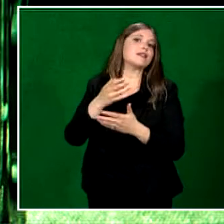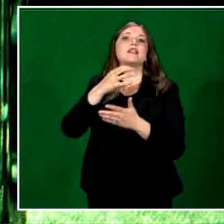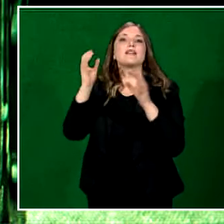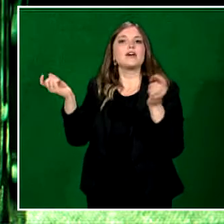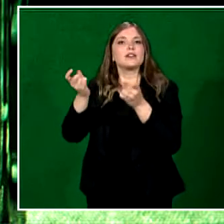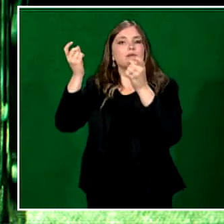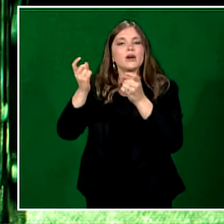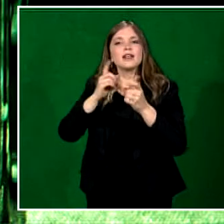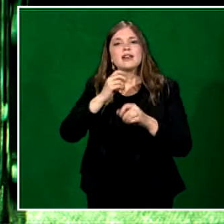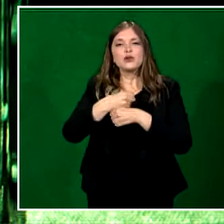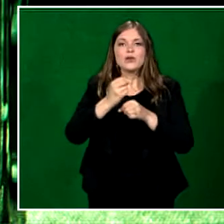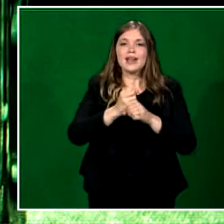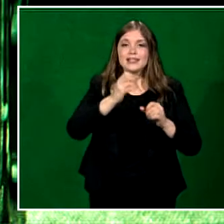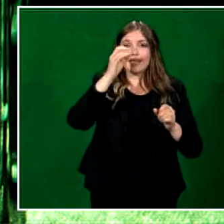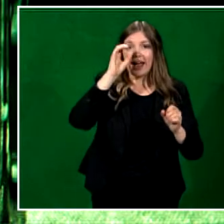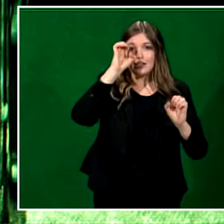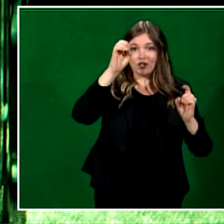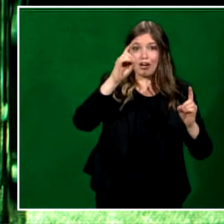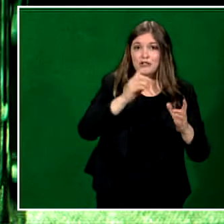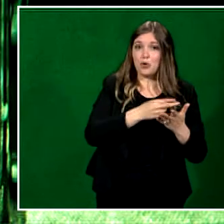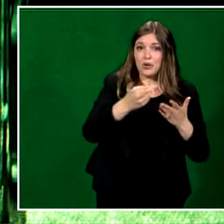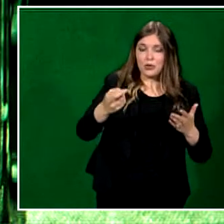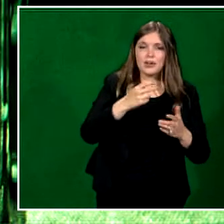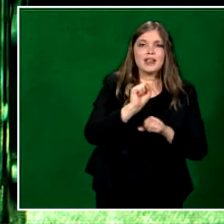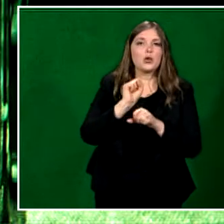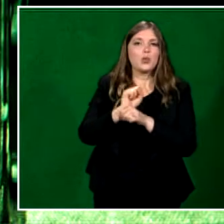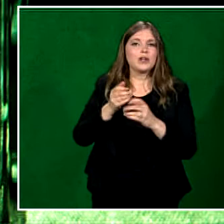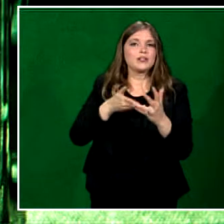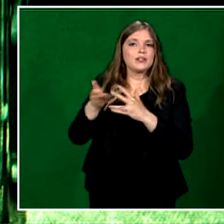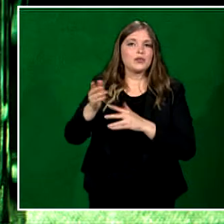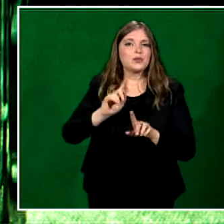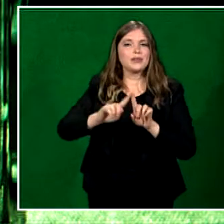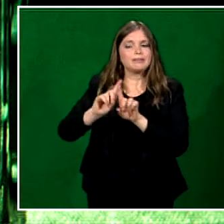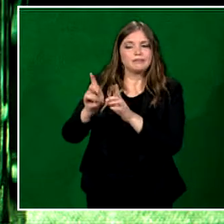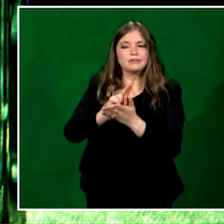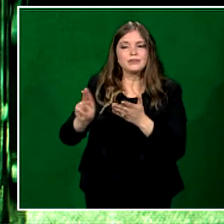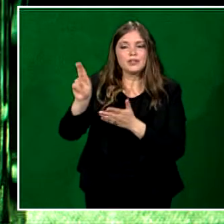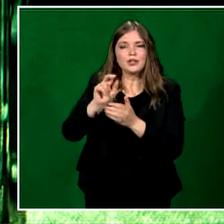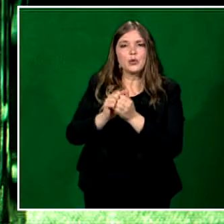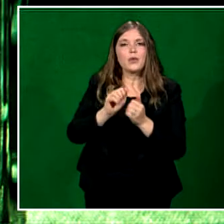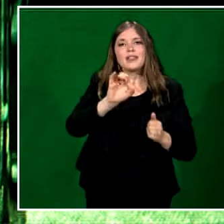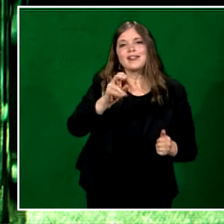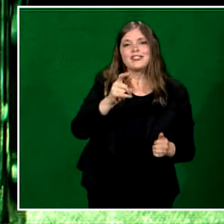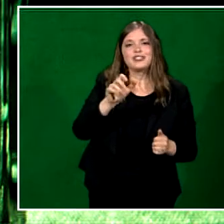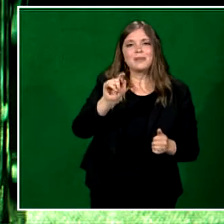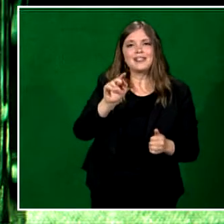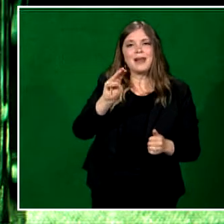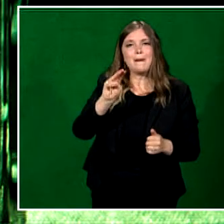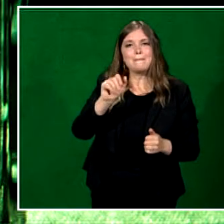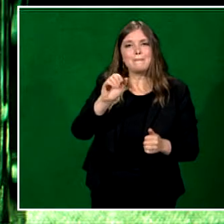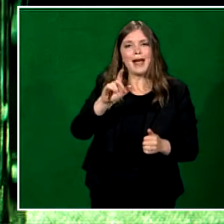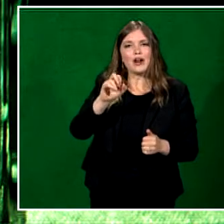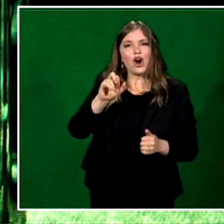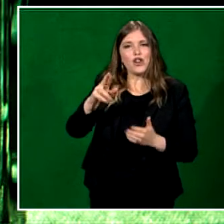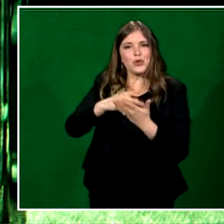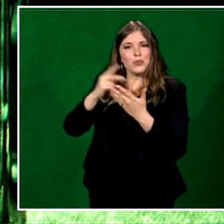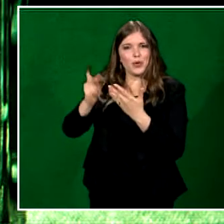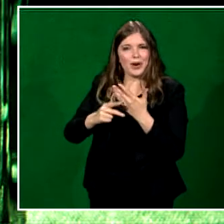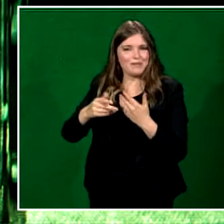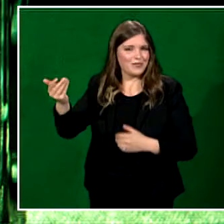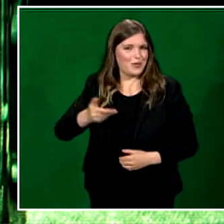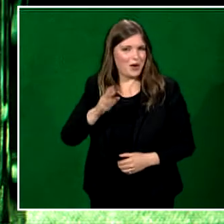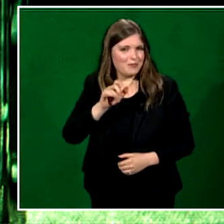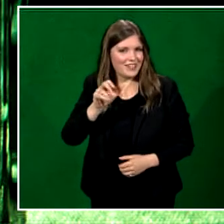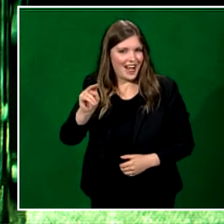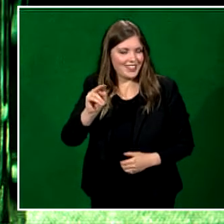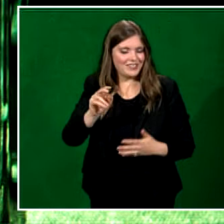and works with universities through the Foundation's Schmidt-MacArthur Fellowship Program. Welcome, Colin. And rounding out the core judge